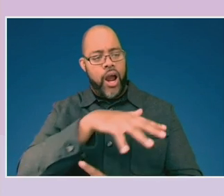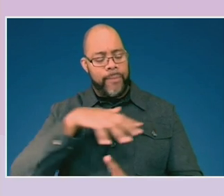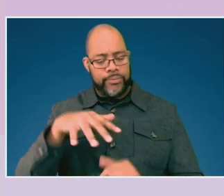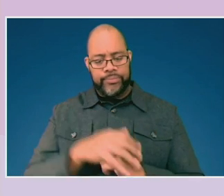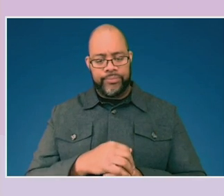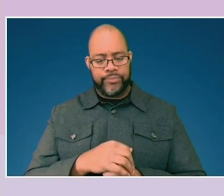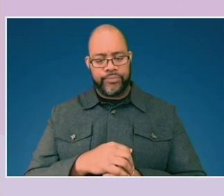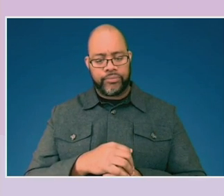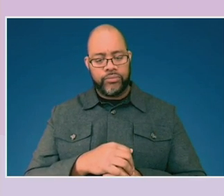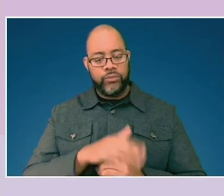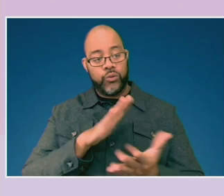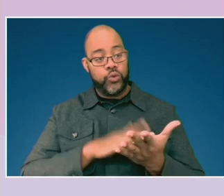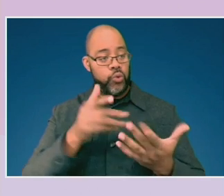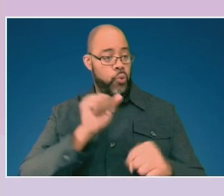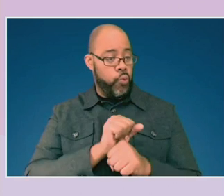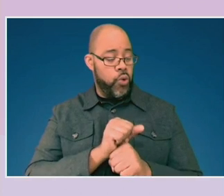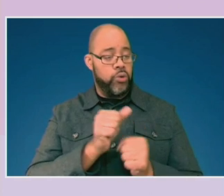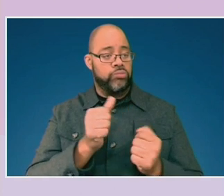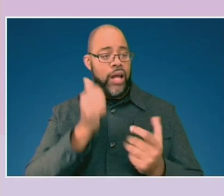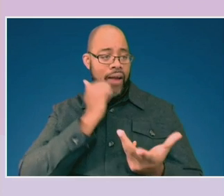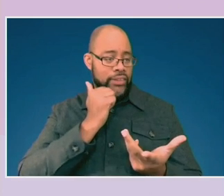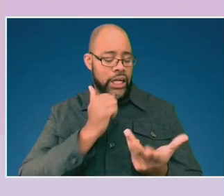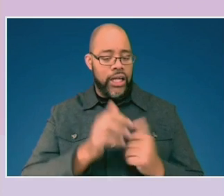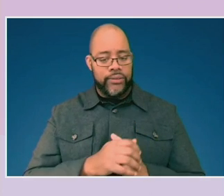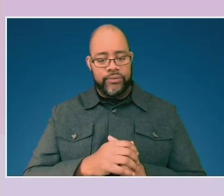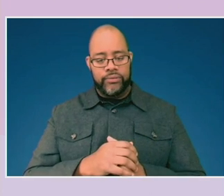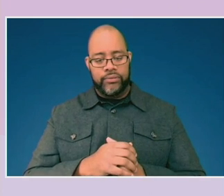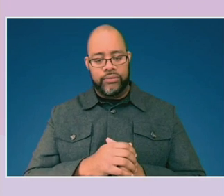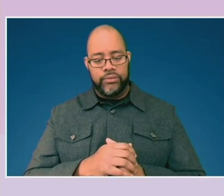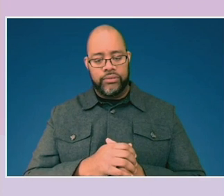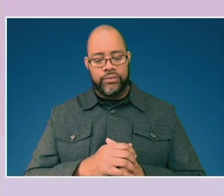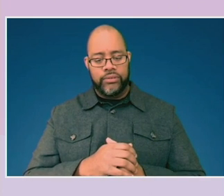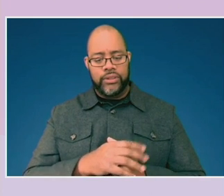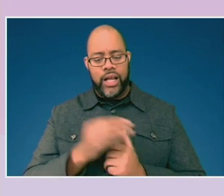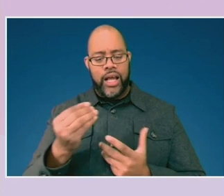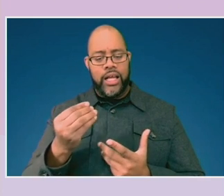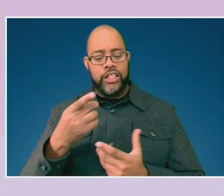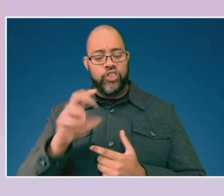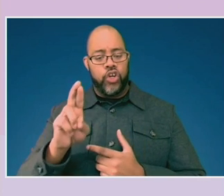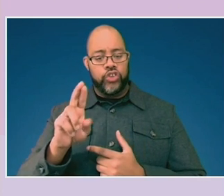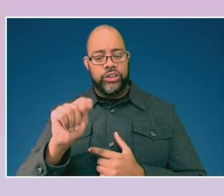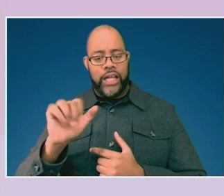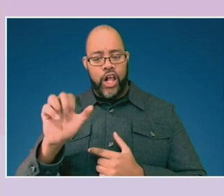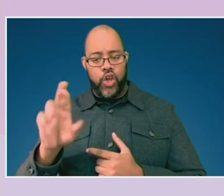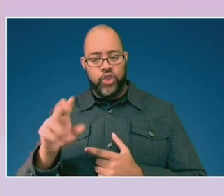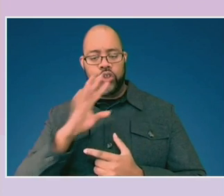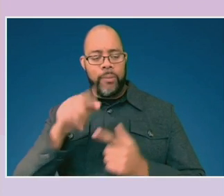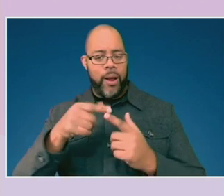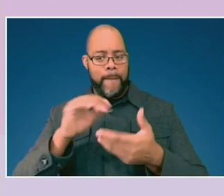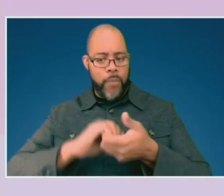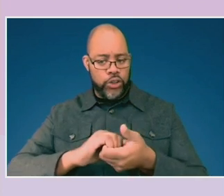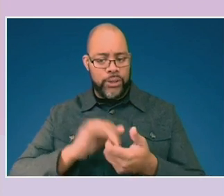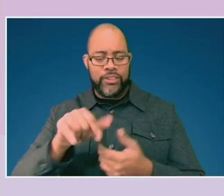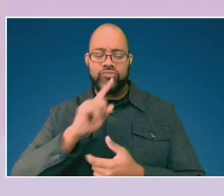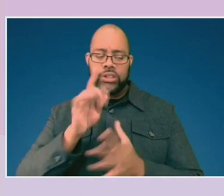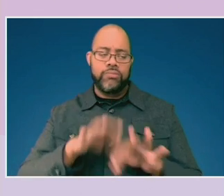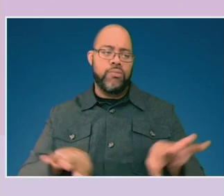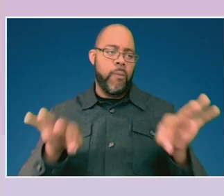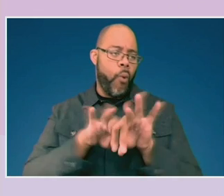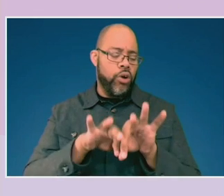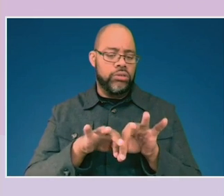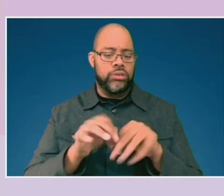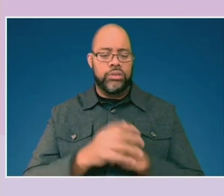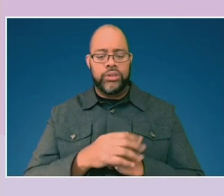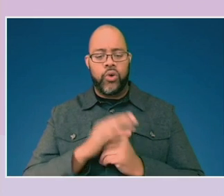with students that they work with on an everyday basis. And, you know, as Dr. Taylor spoke about partnerships, this is so important in all of